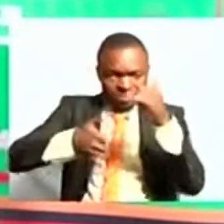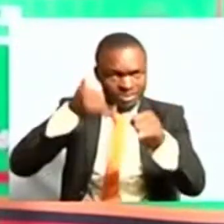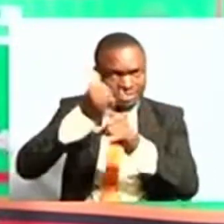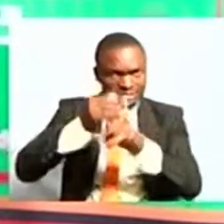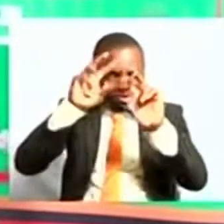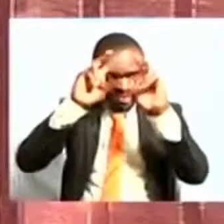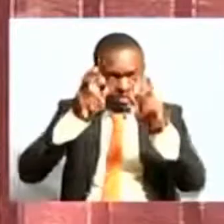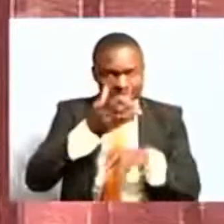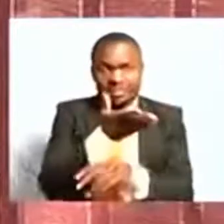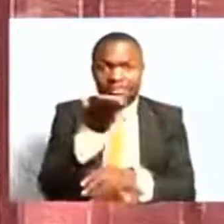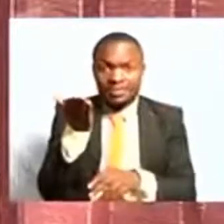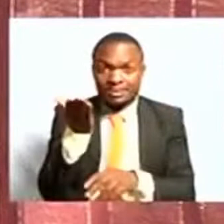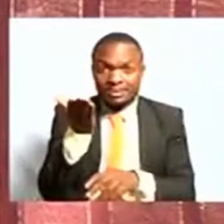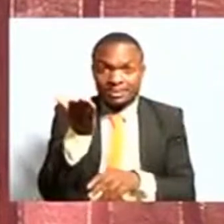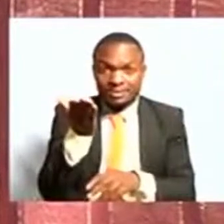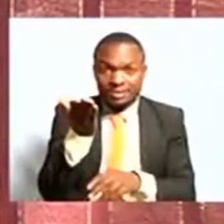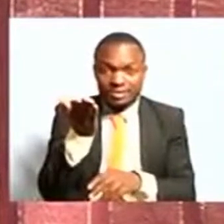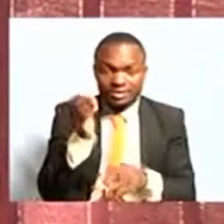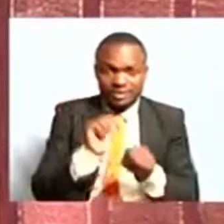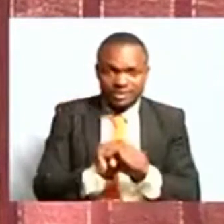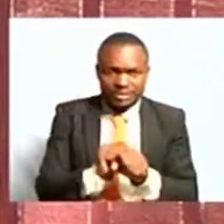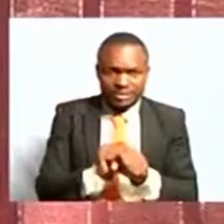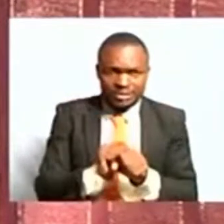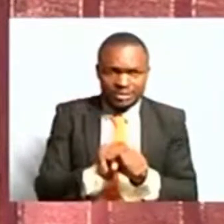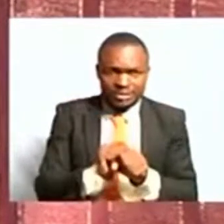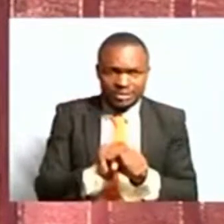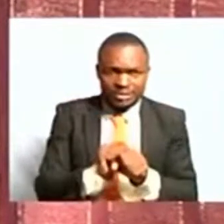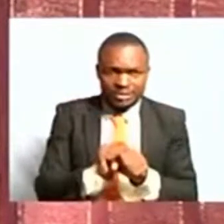a hashtag, which is